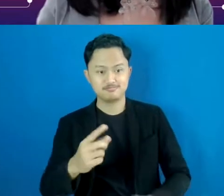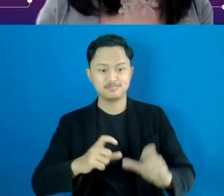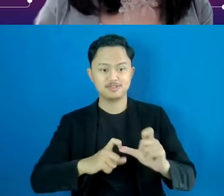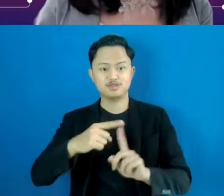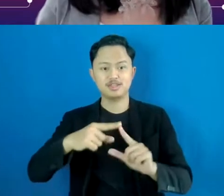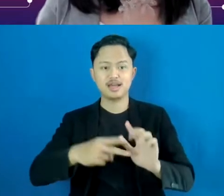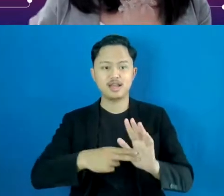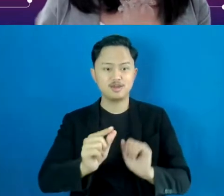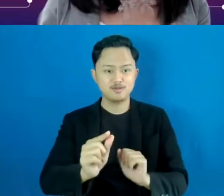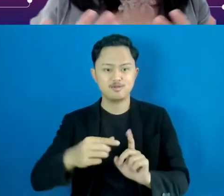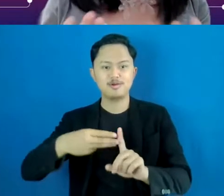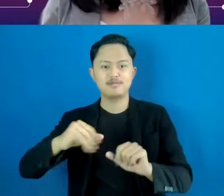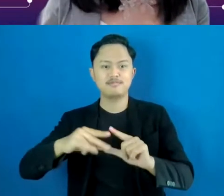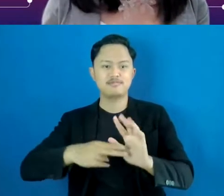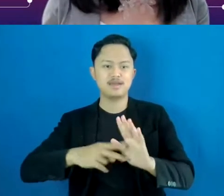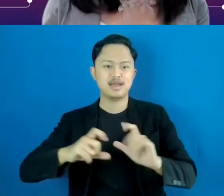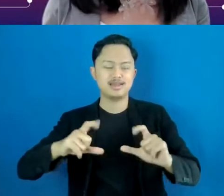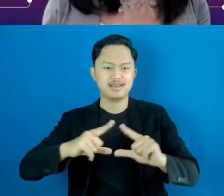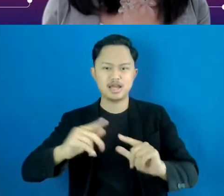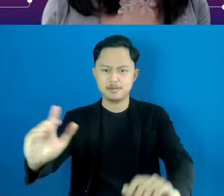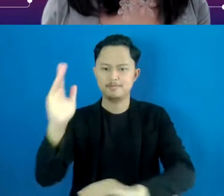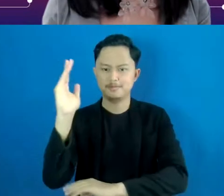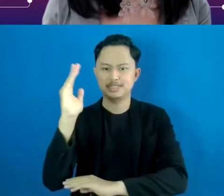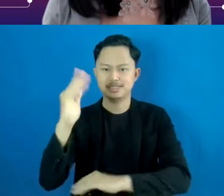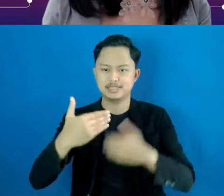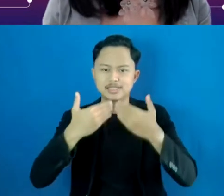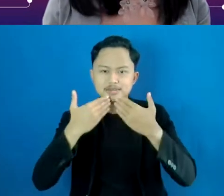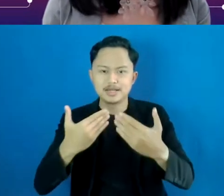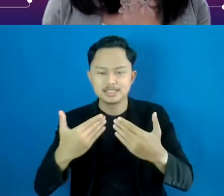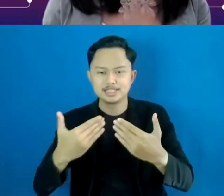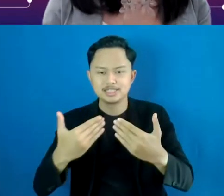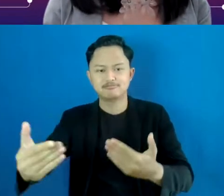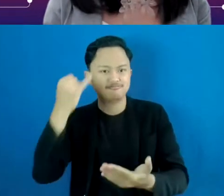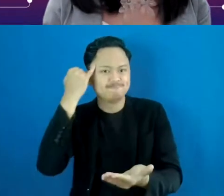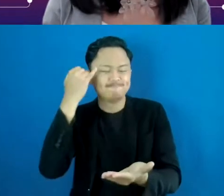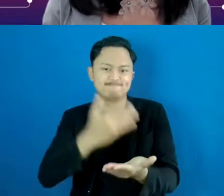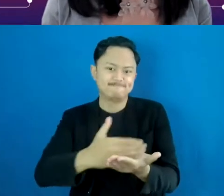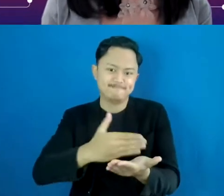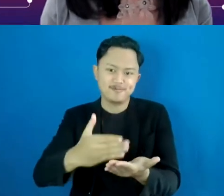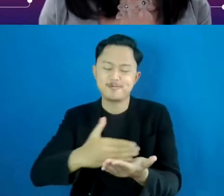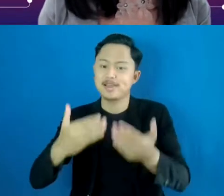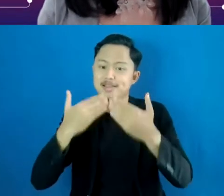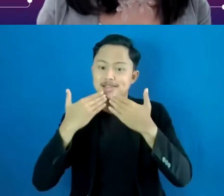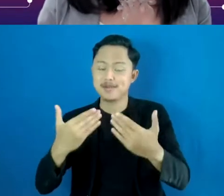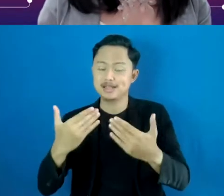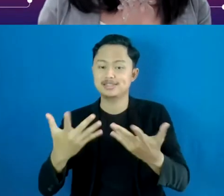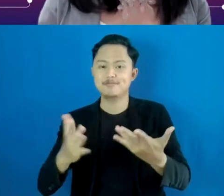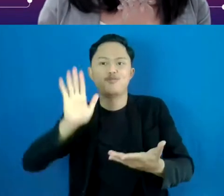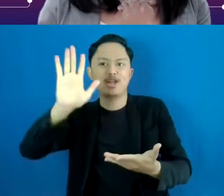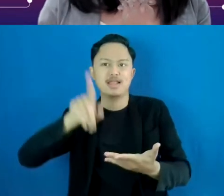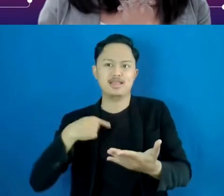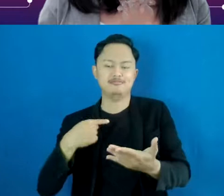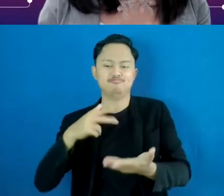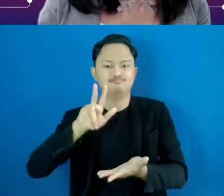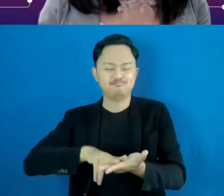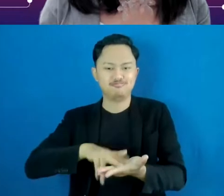Bianca Macedo for your presentations, for sharing your insights, and of course, for taking part in our discussion. And thank you